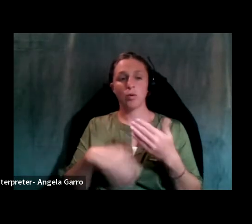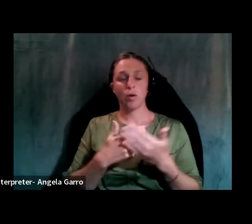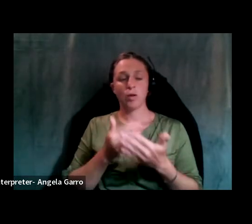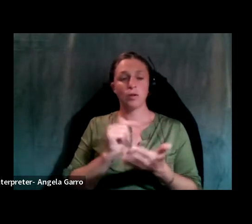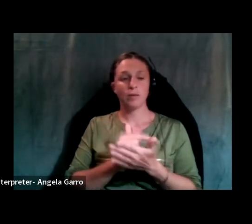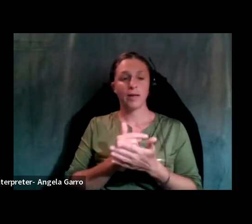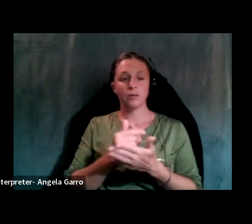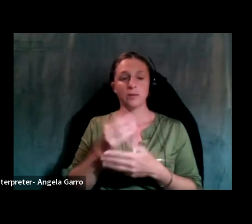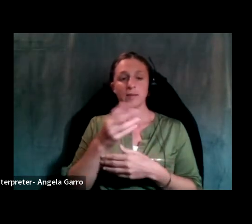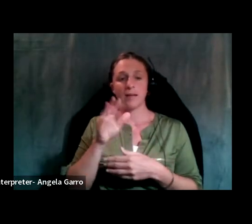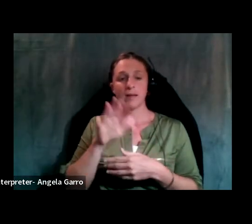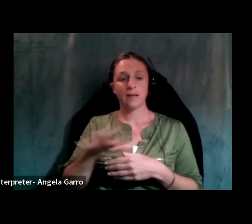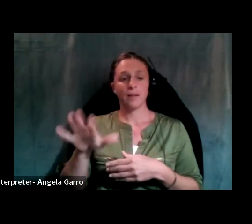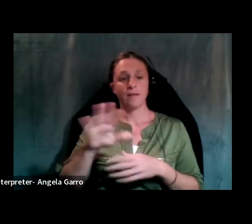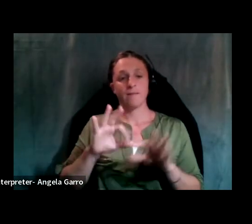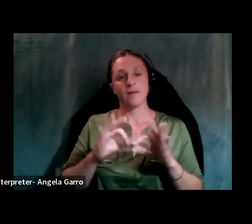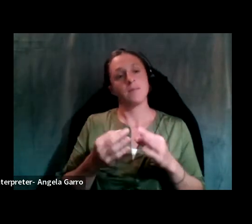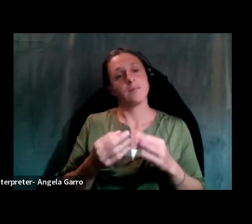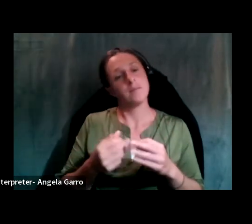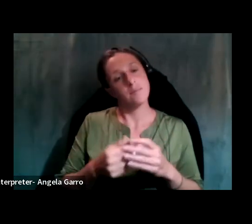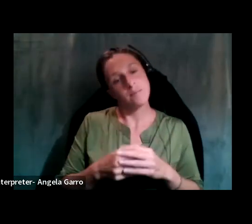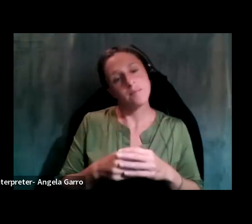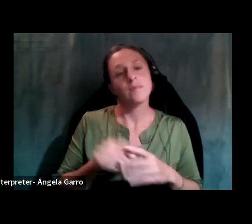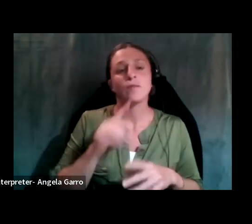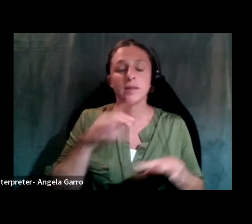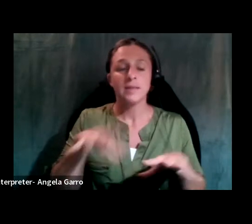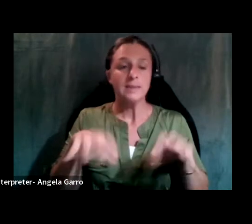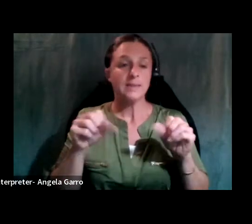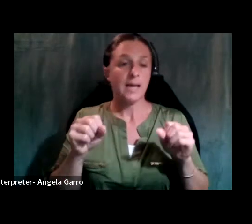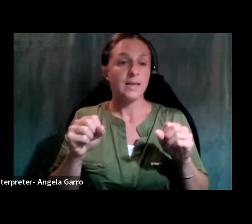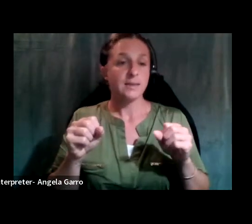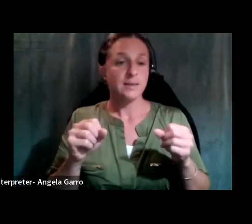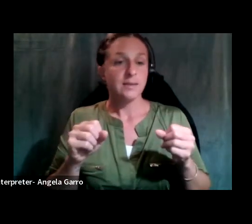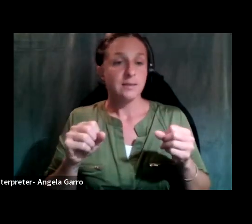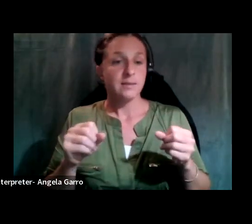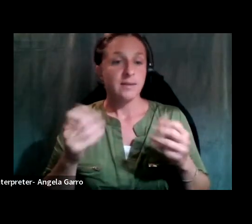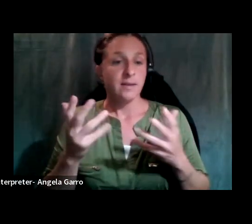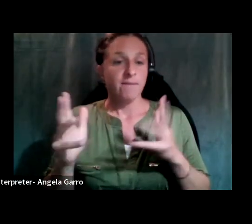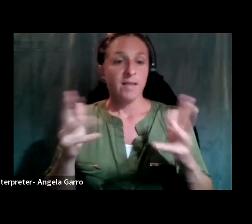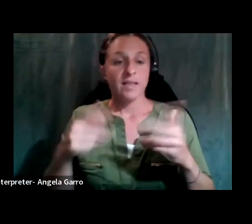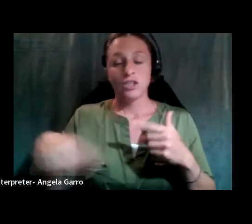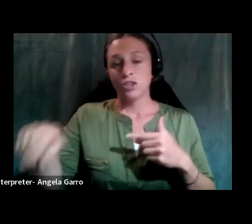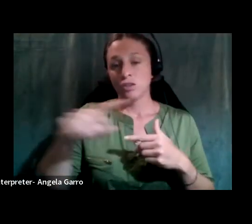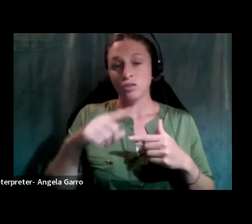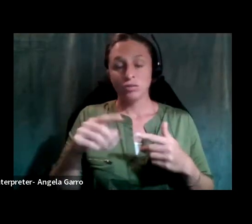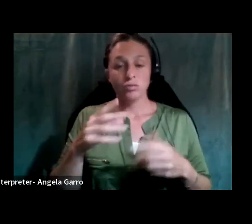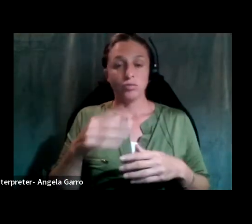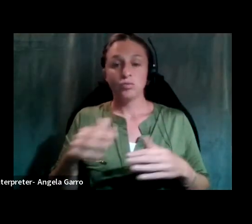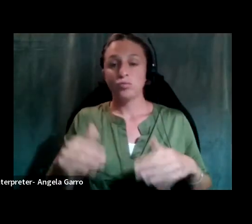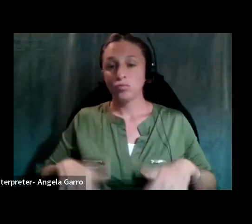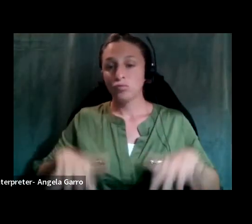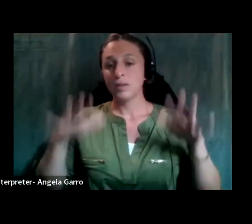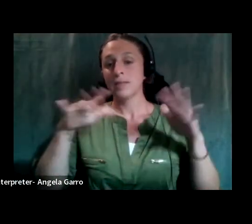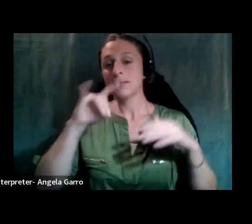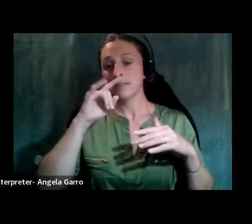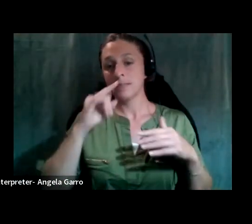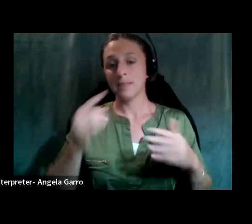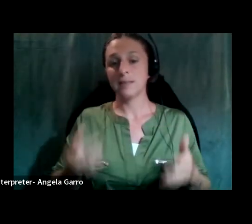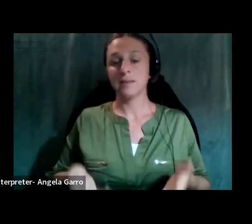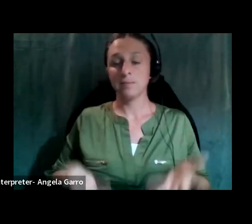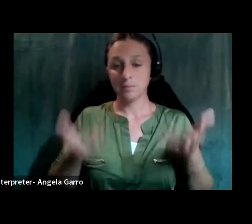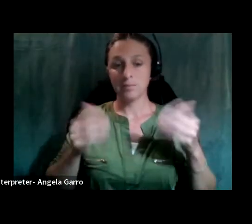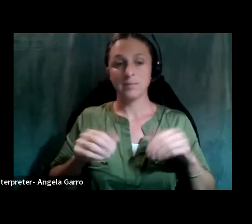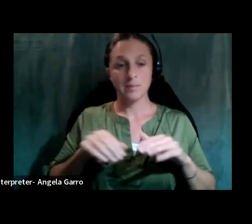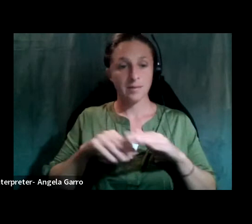their families. It really takes a village to raise kids and to get them up and out into